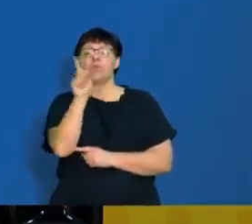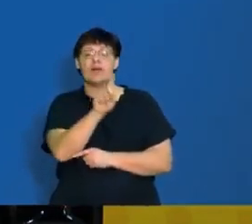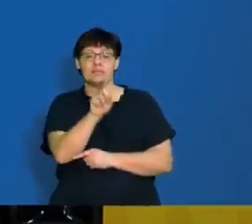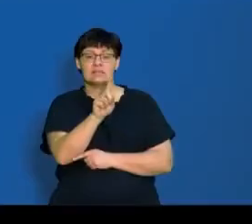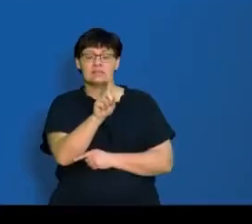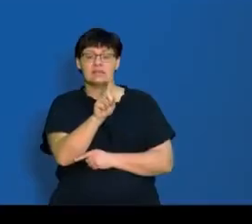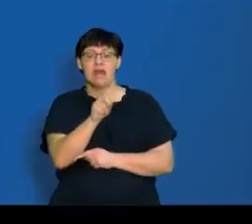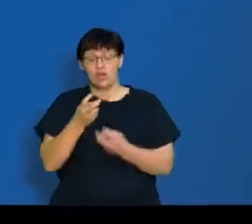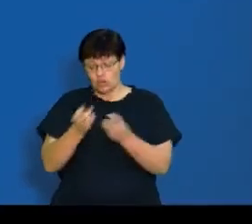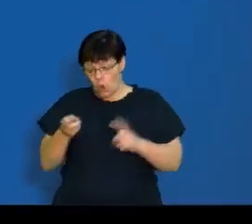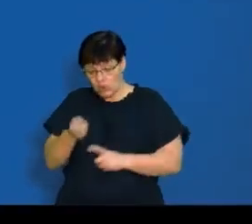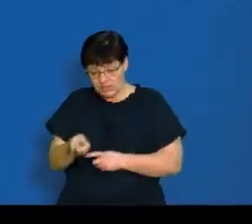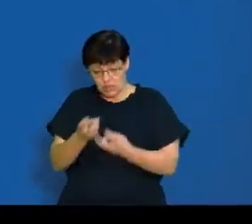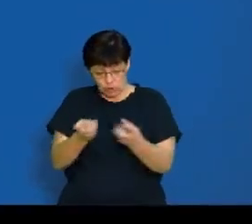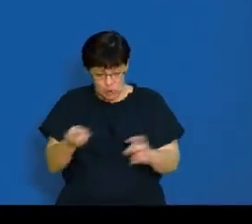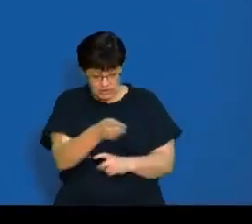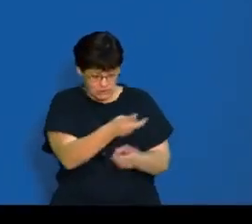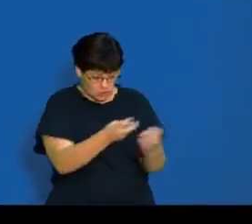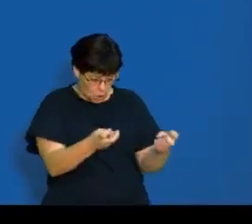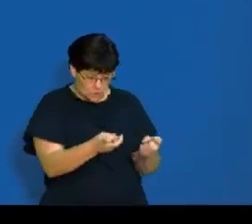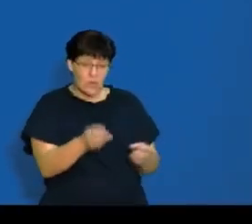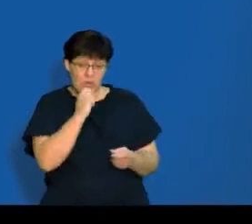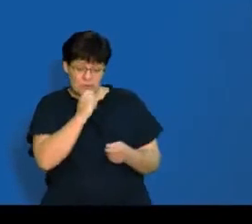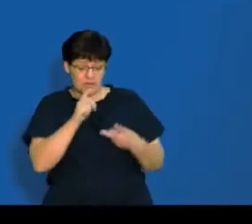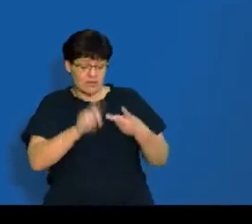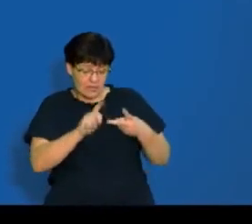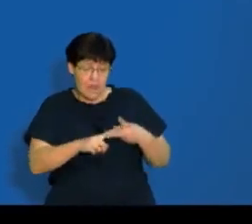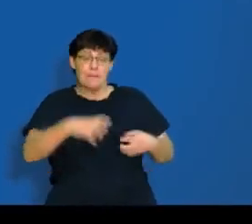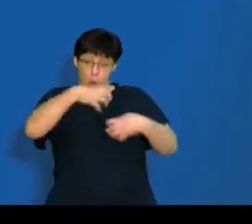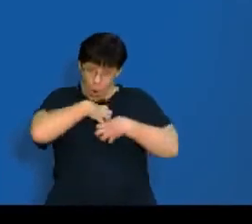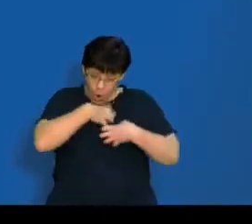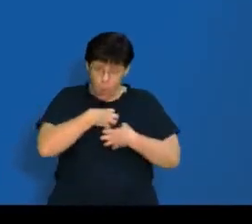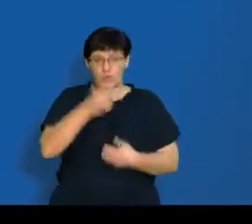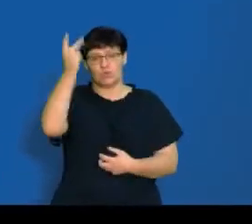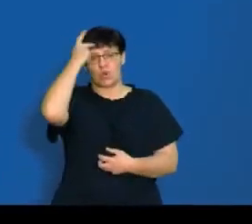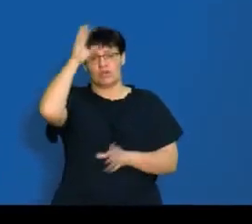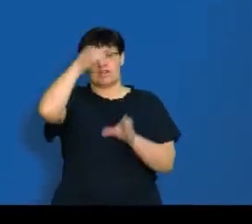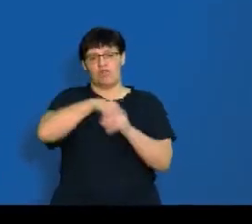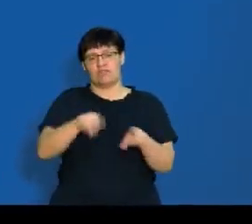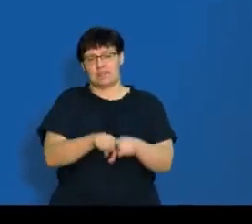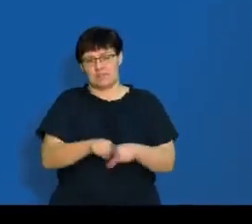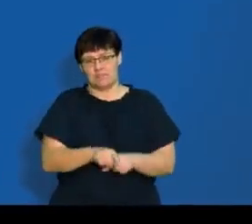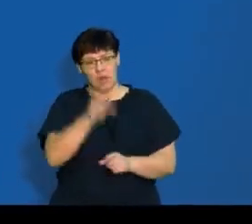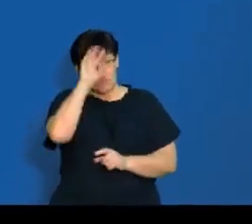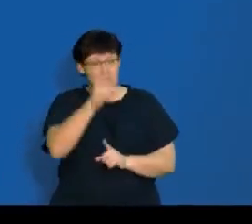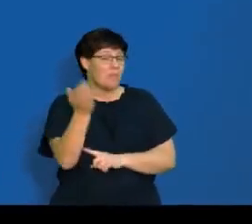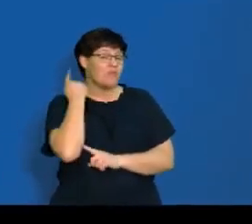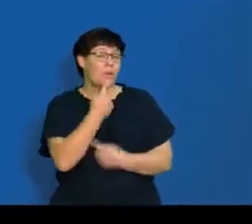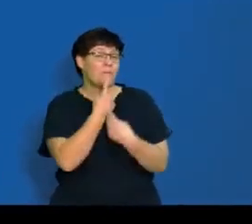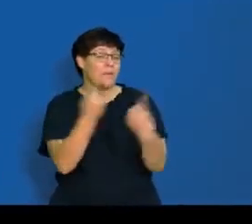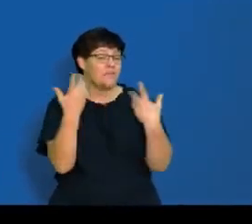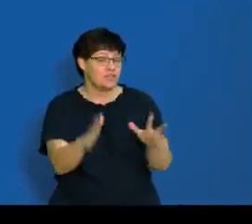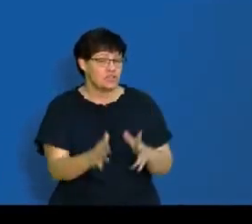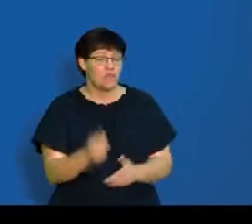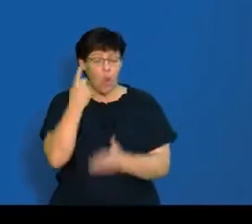information from the sources and you are using your own knowledge as well. Remember what I said to you before, that if you only